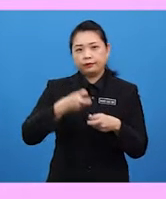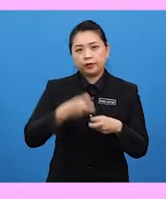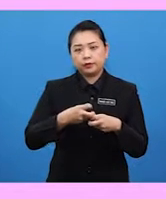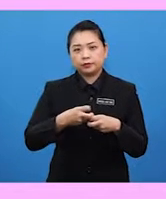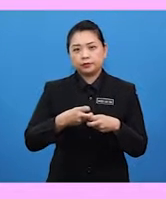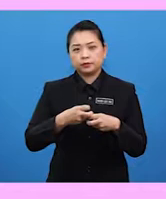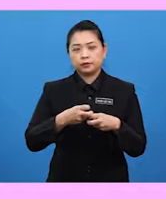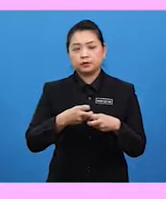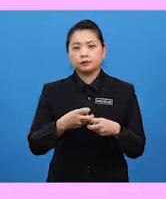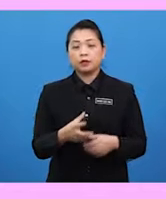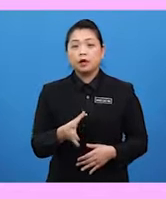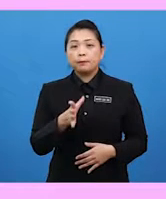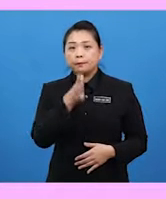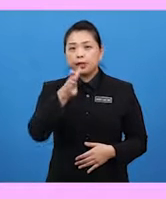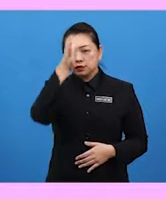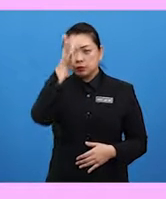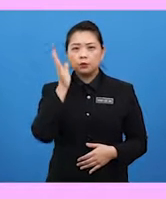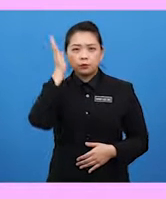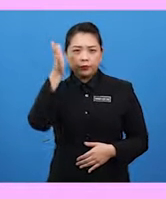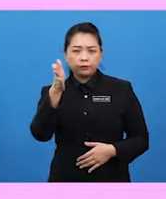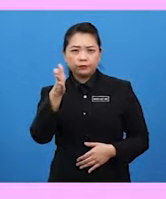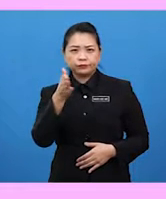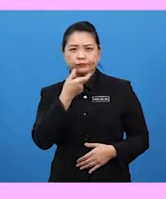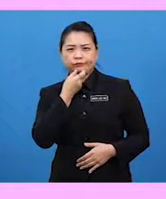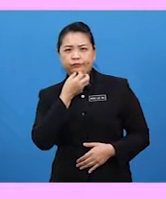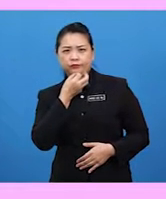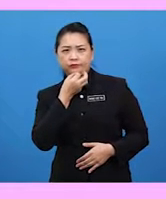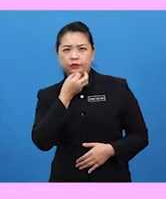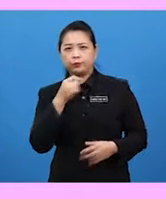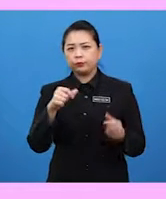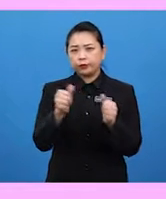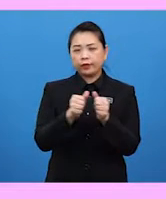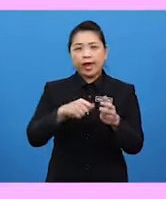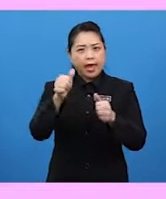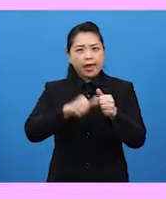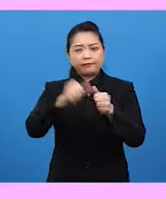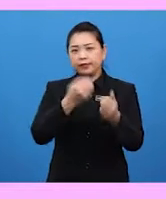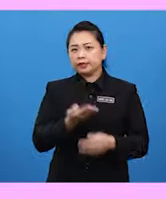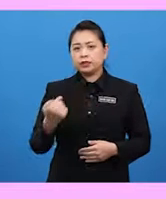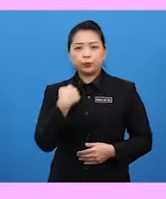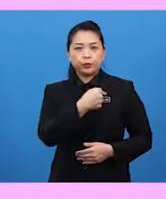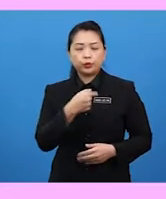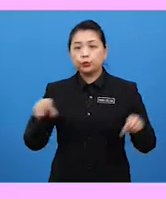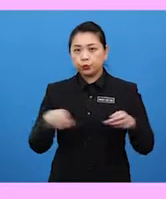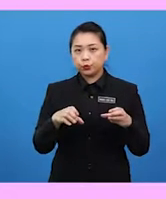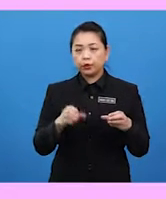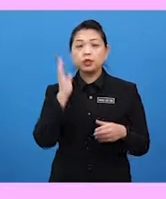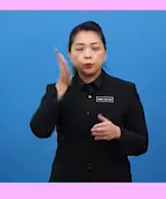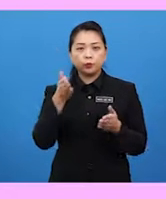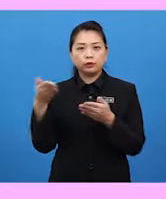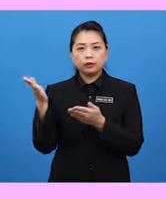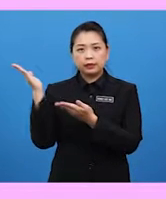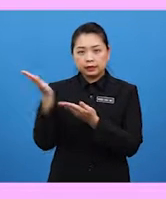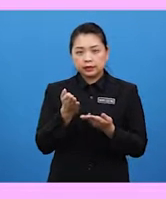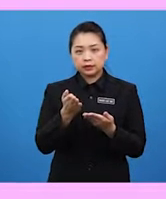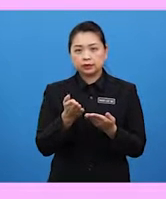will become suspicious in everything we do. This will lead to arguments and lack